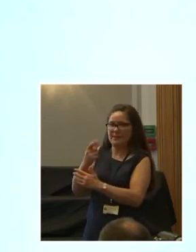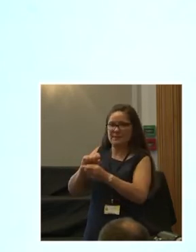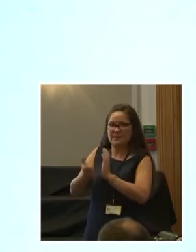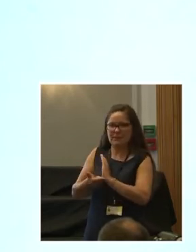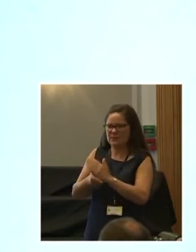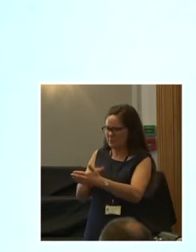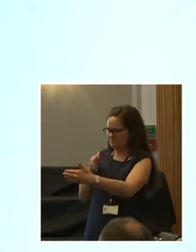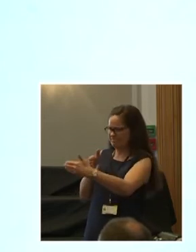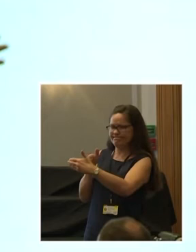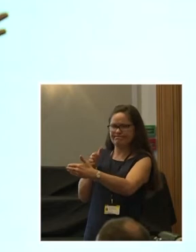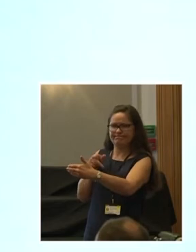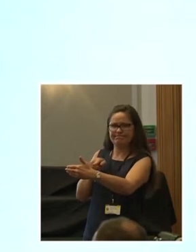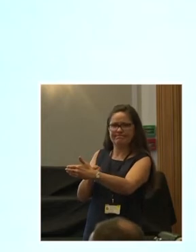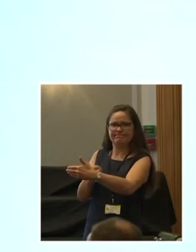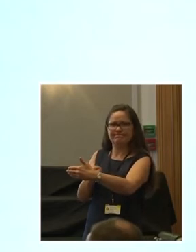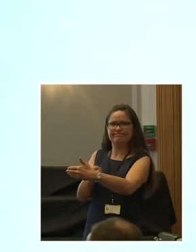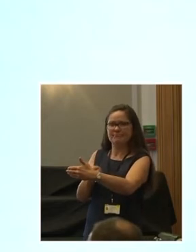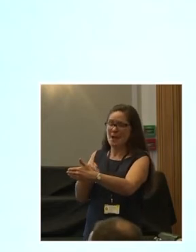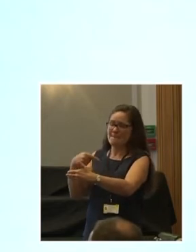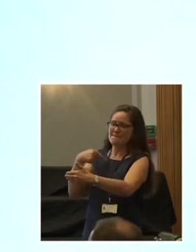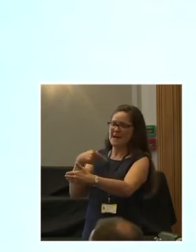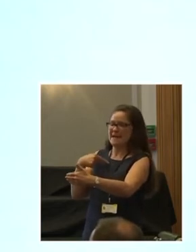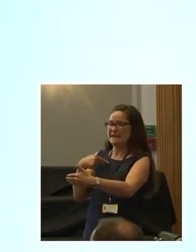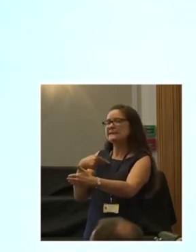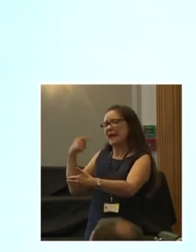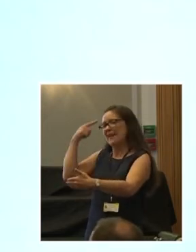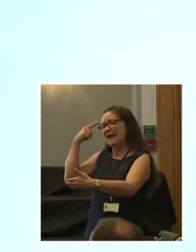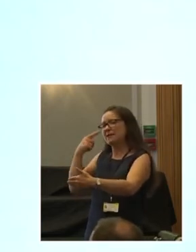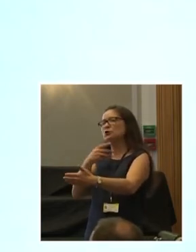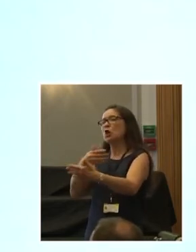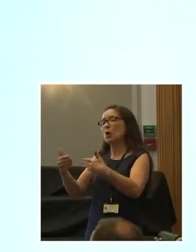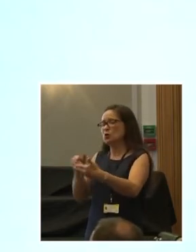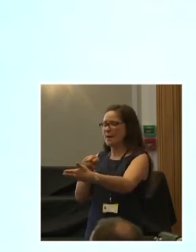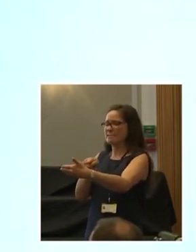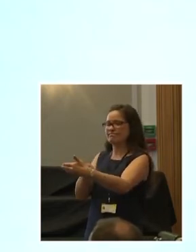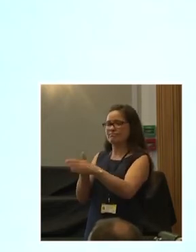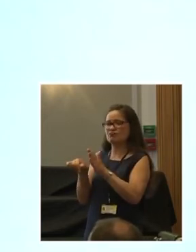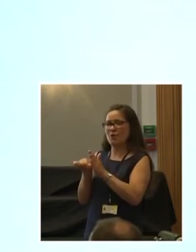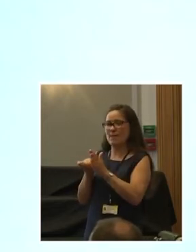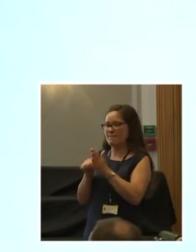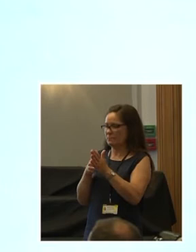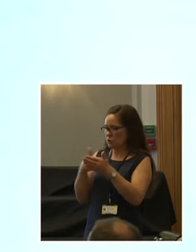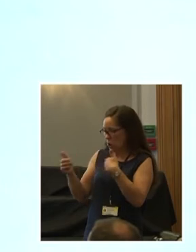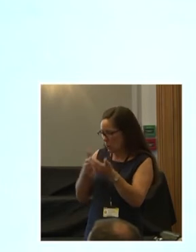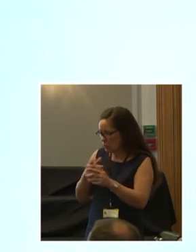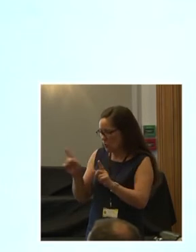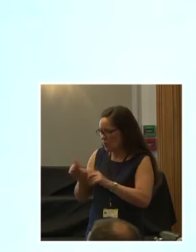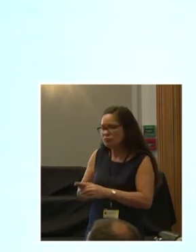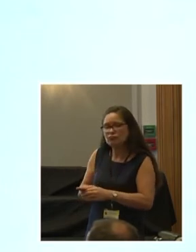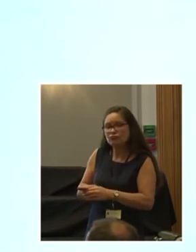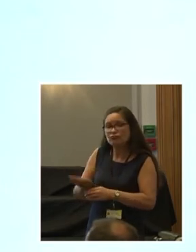barrier, I'm a very problem solution kind of guy, what's the solution? Exactly. So someone's kindly said